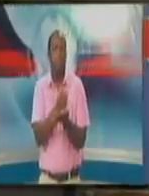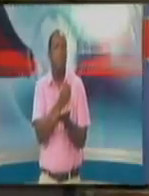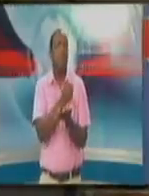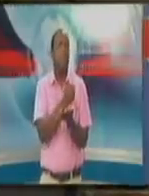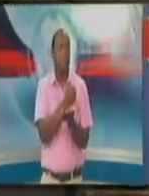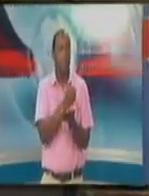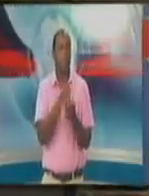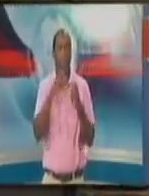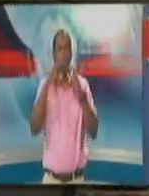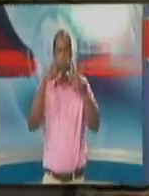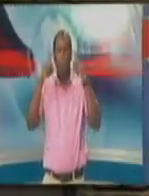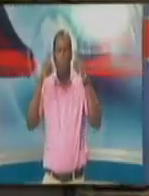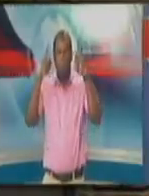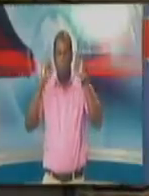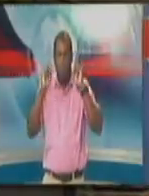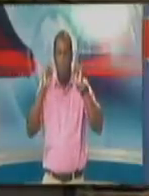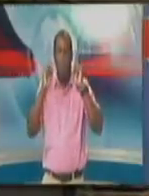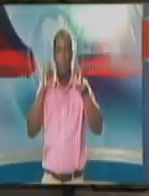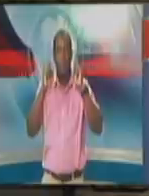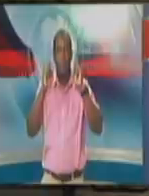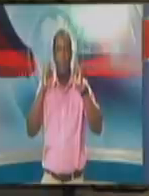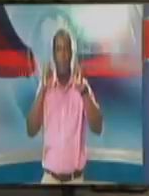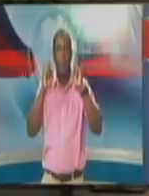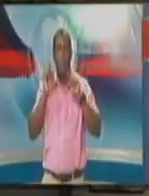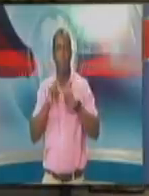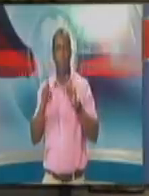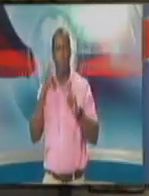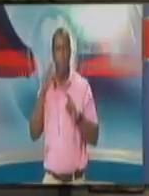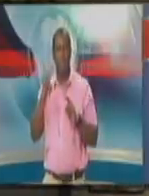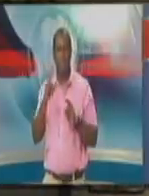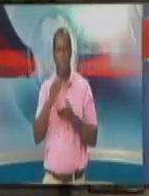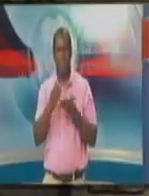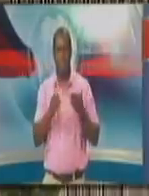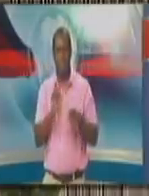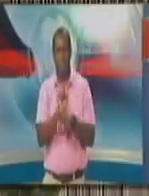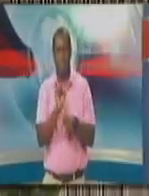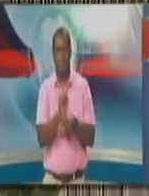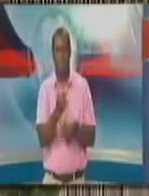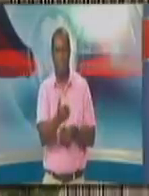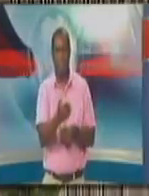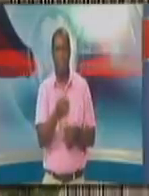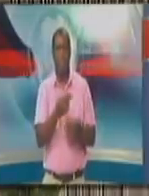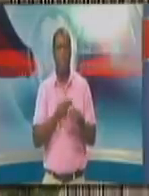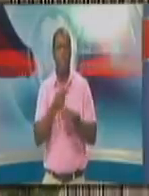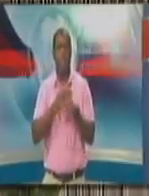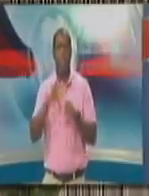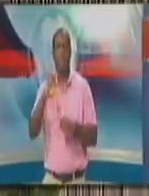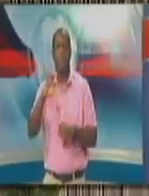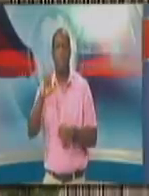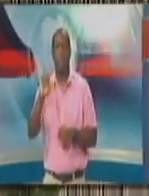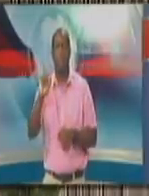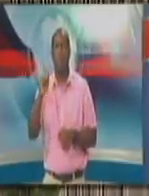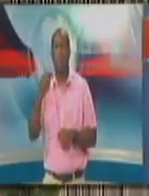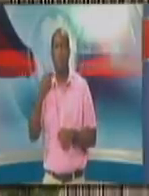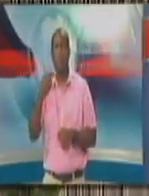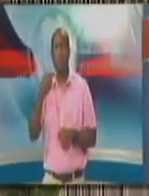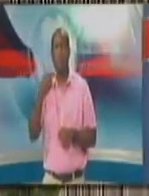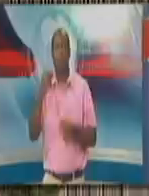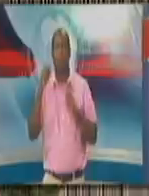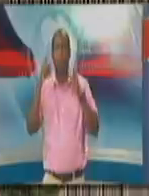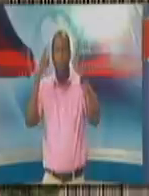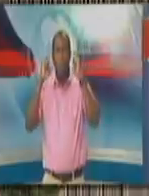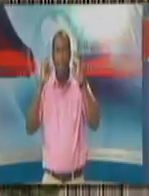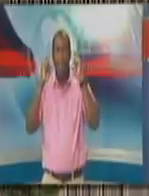used only by John Public and not medical staff. Okay, so if we go back to how we